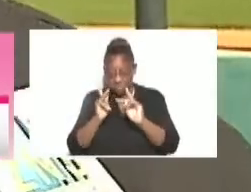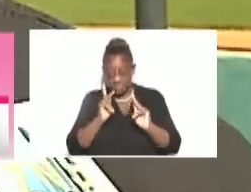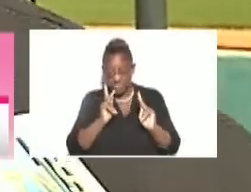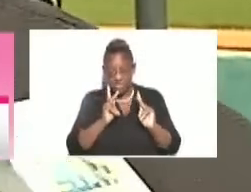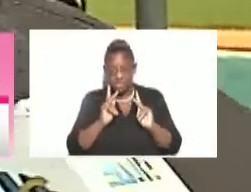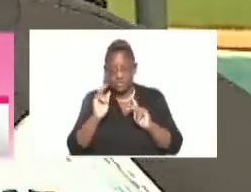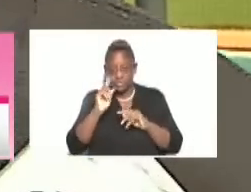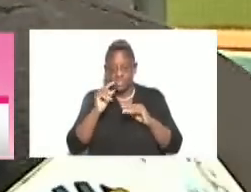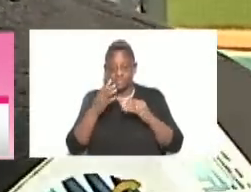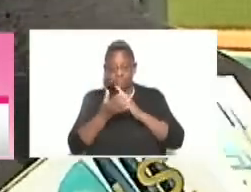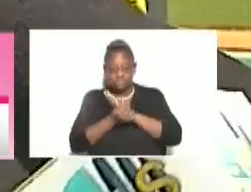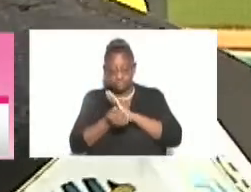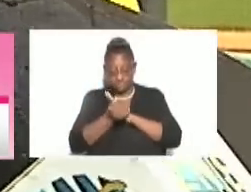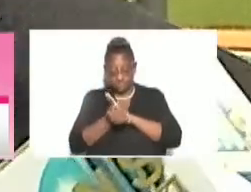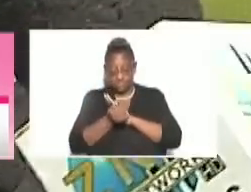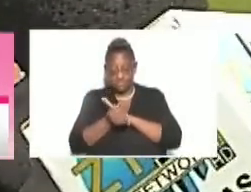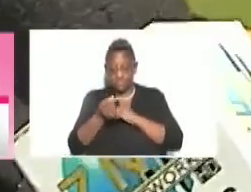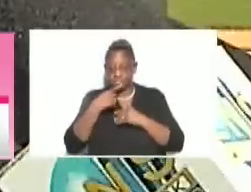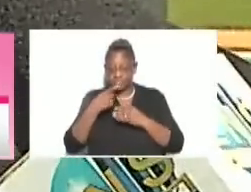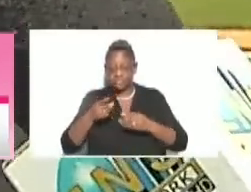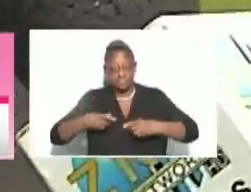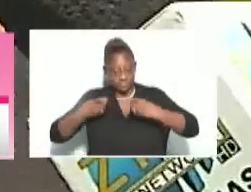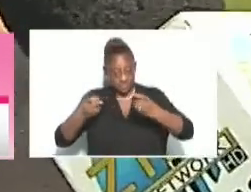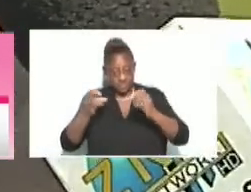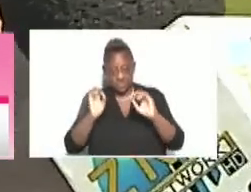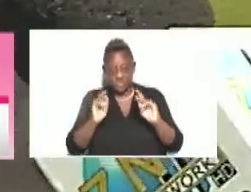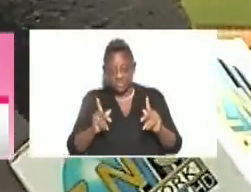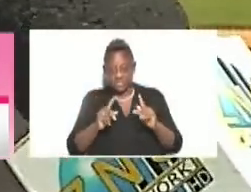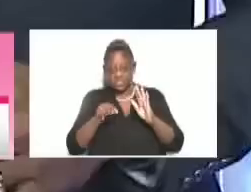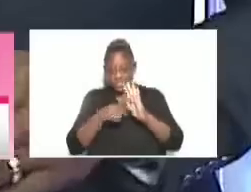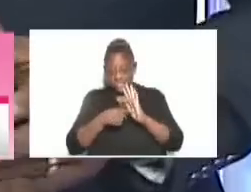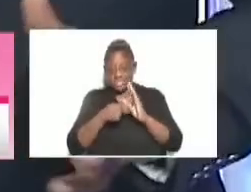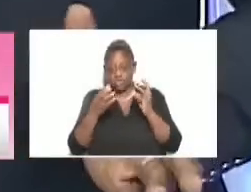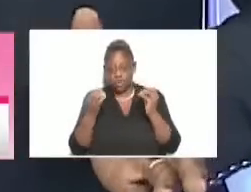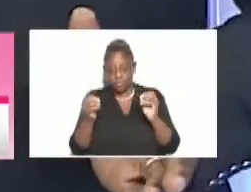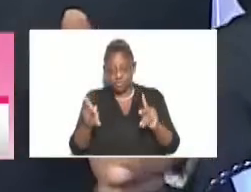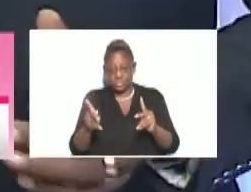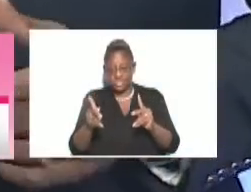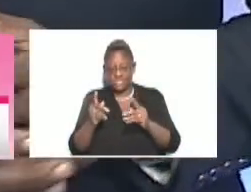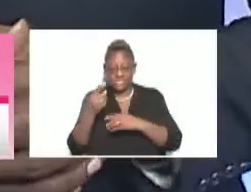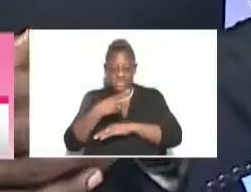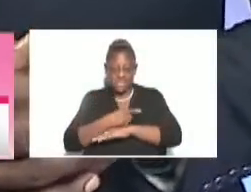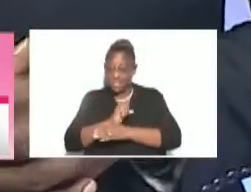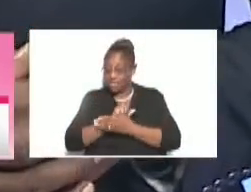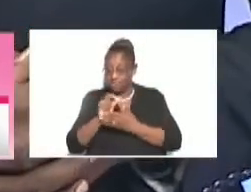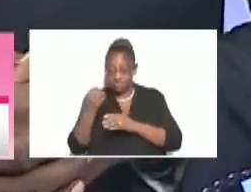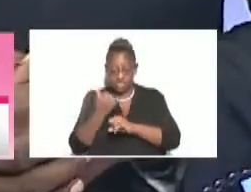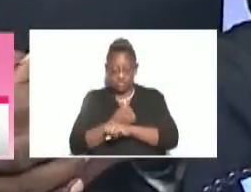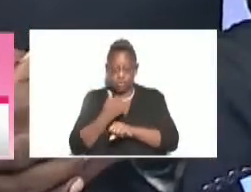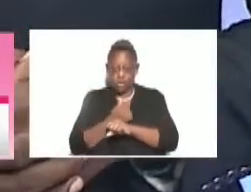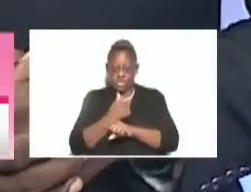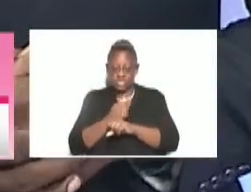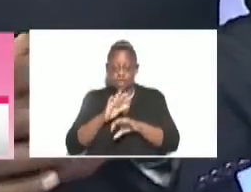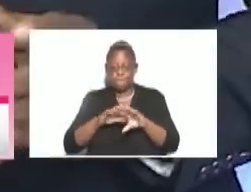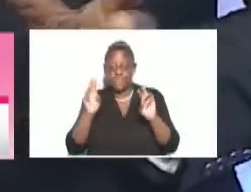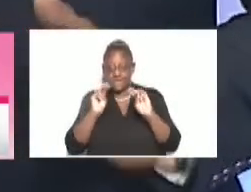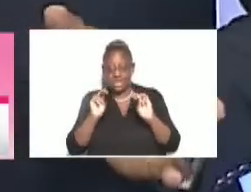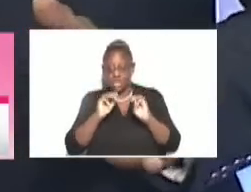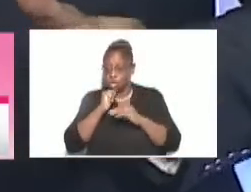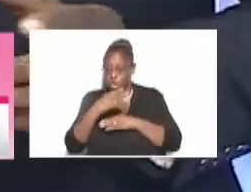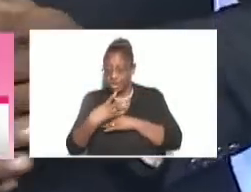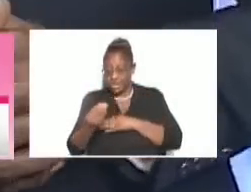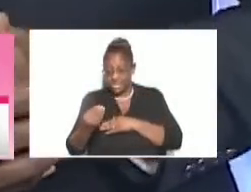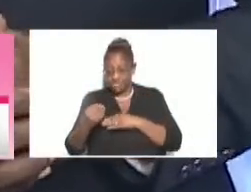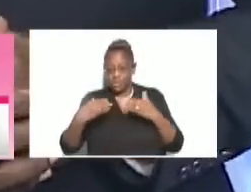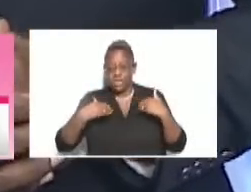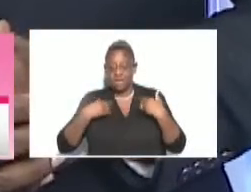the talent here, we just have to give them the opportunity, and I feel like this is the opportunity they need. And that's it. Your check on sports for you here on this Monday. Don't go anywhere.